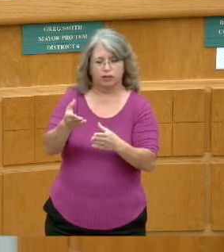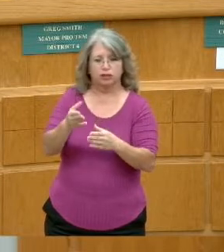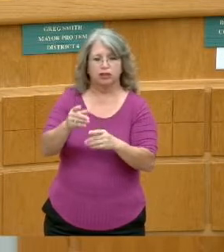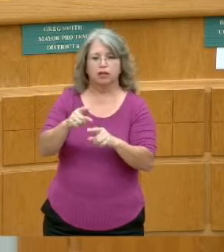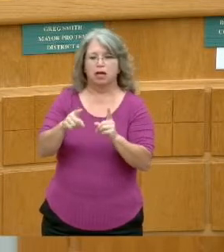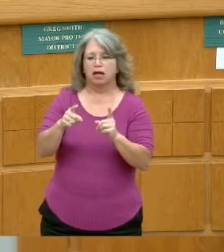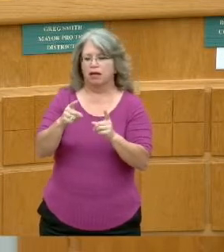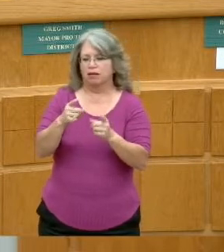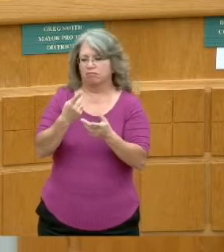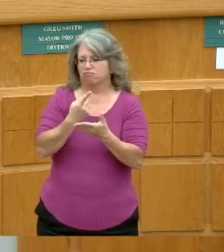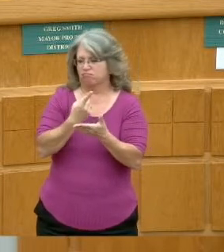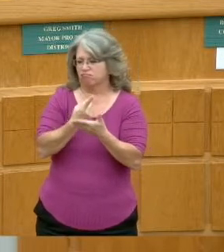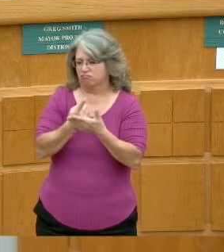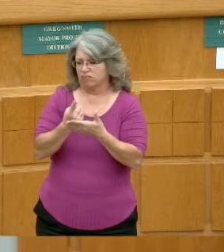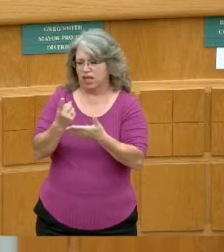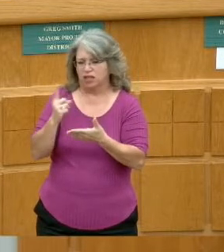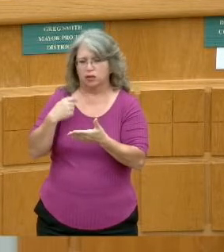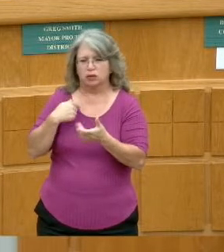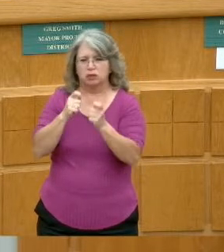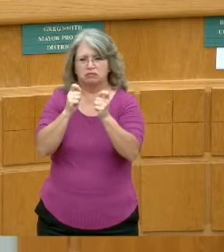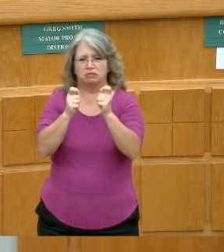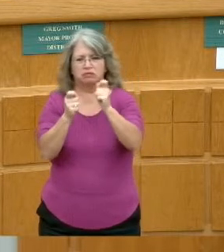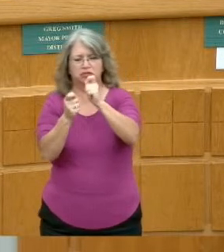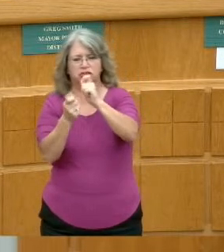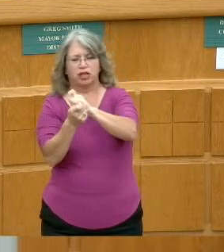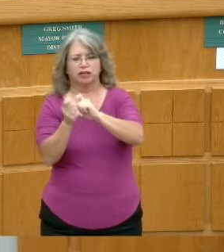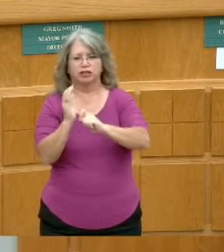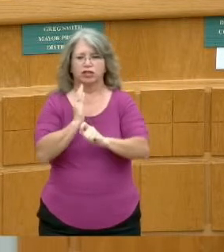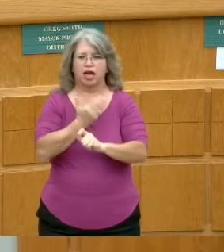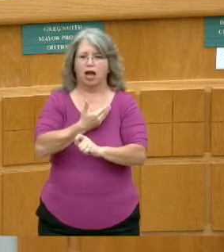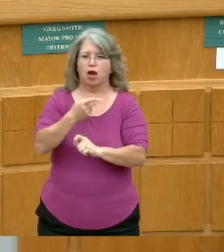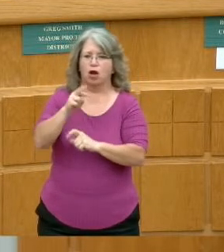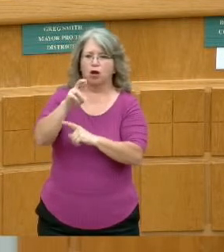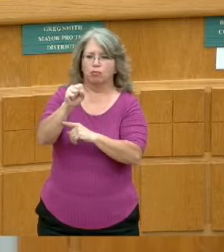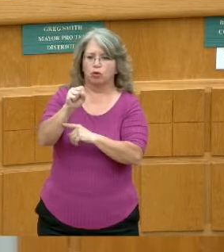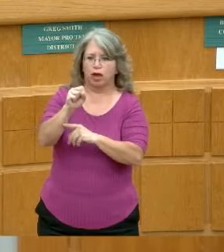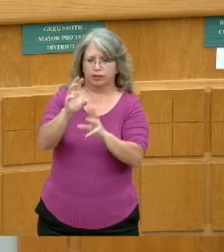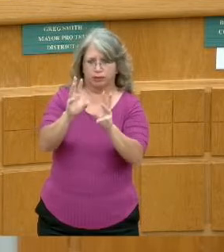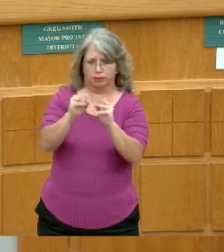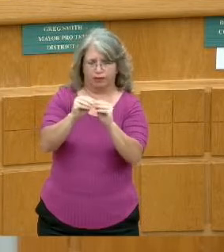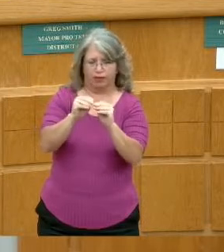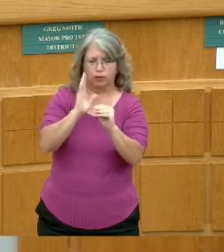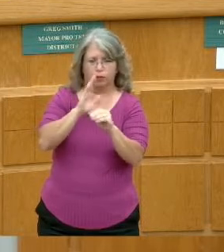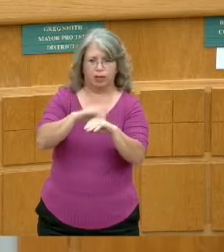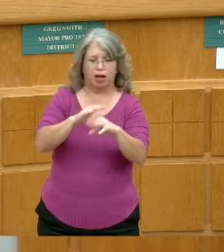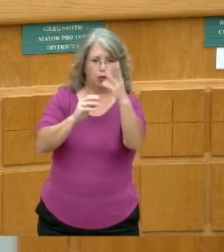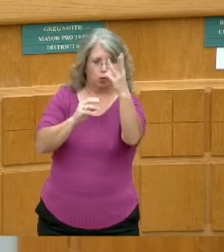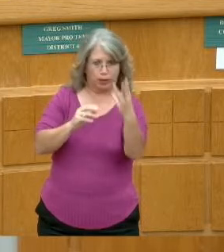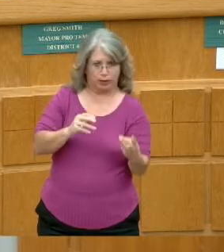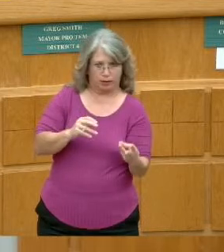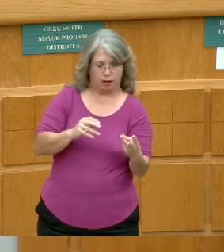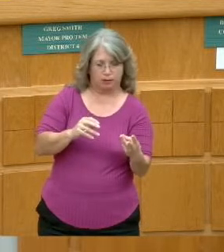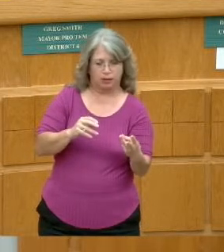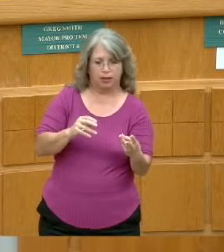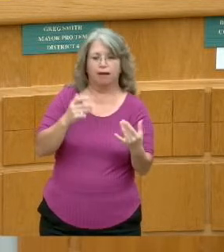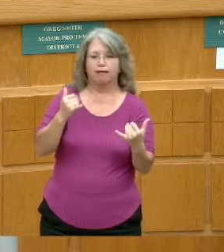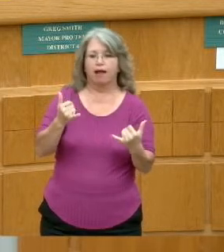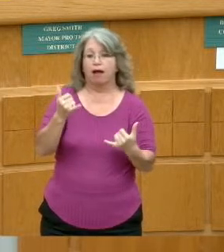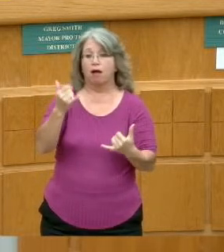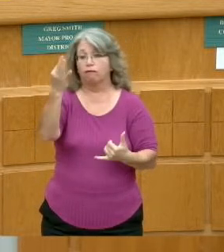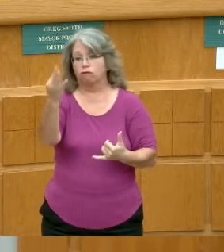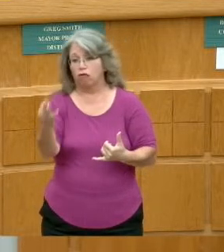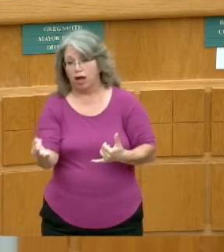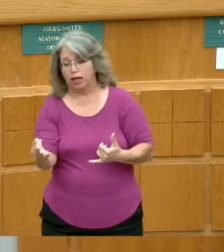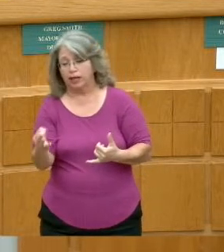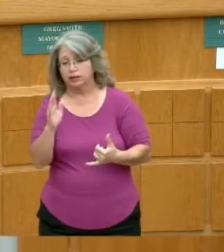last week or so, we've modified our press briefings to be doing them just on Wednesday. And then on Fridays, from now on, we're going to devote